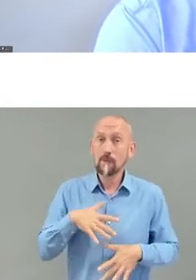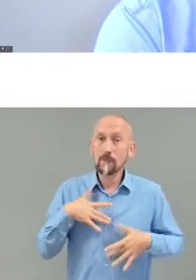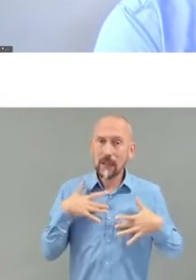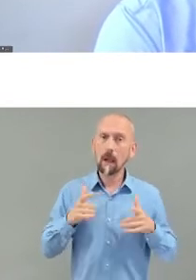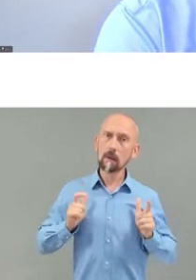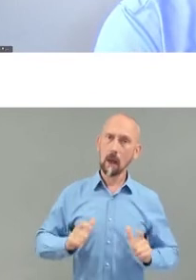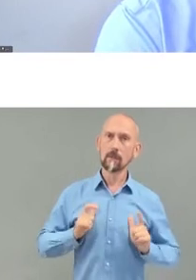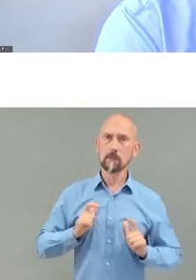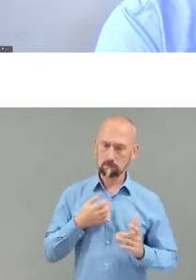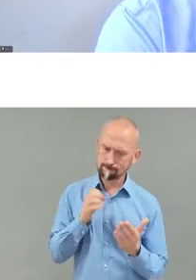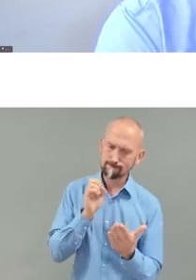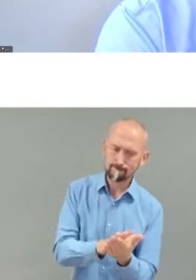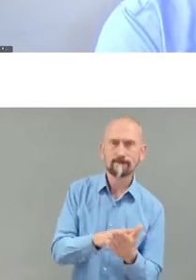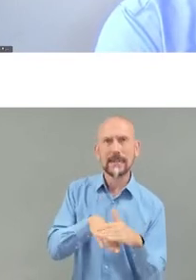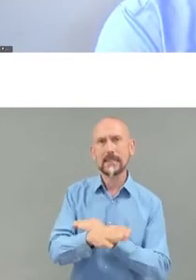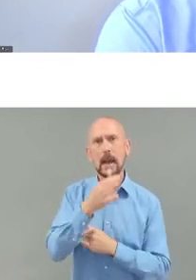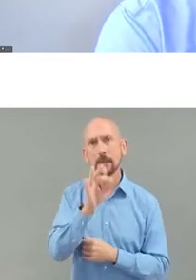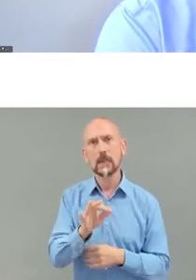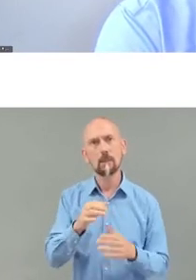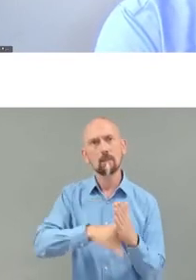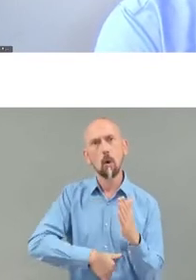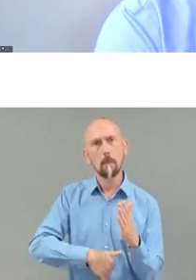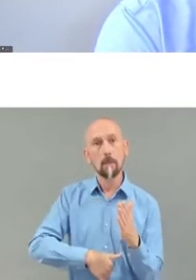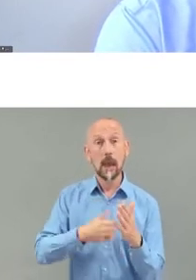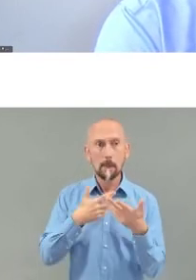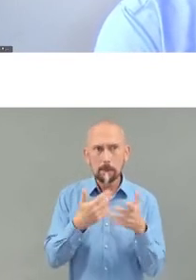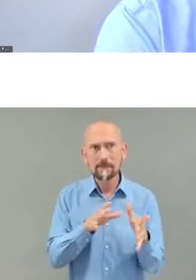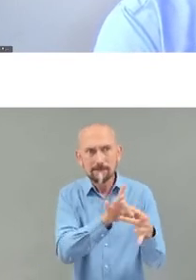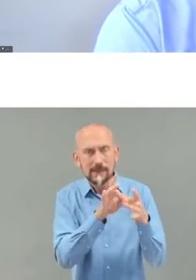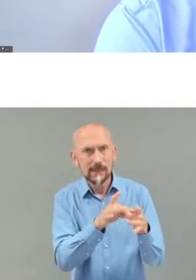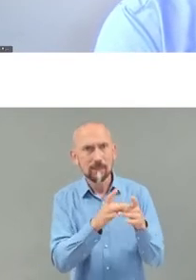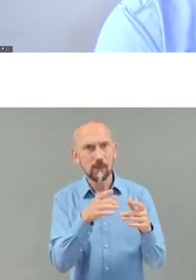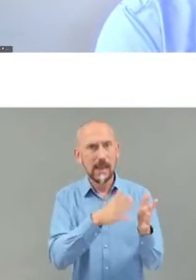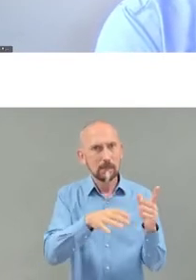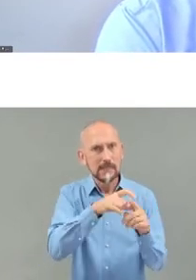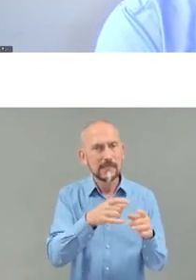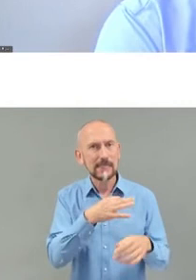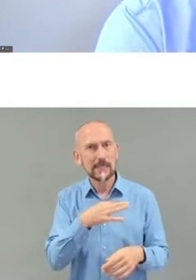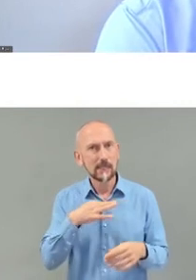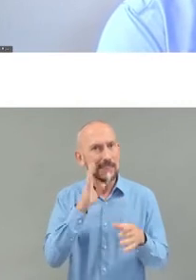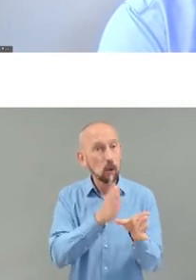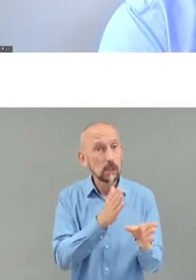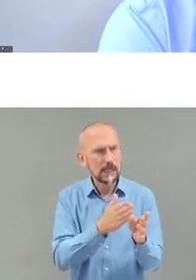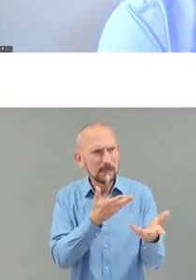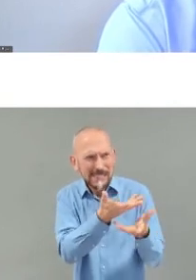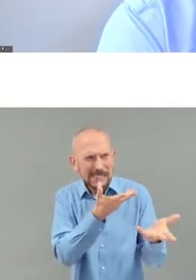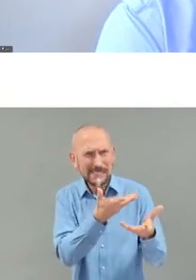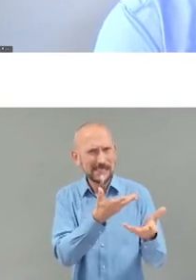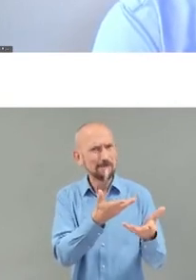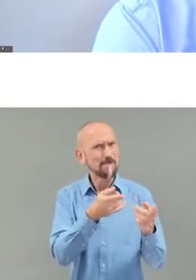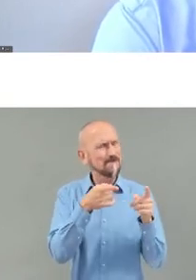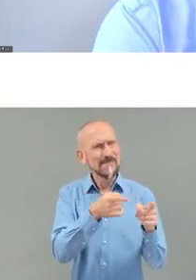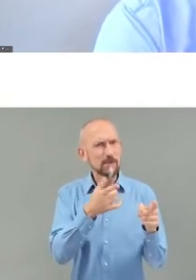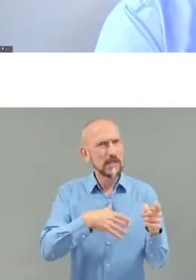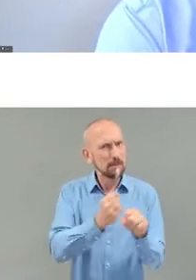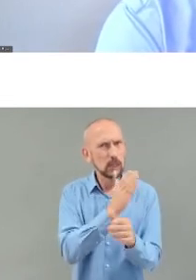indeed, I was talking to the directors on Monday for clinical psychology and saying, we need to make sure our recruitment processes aren't biasing against